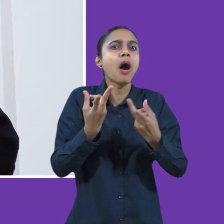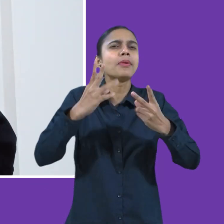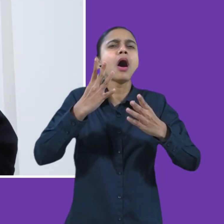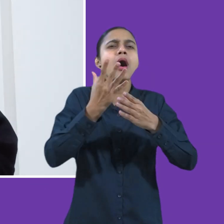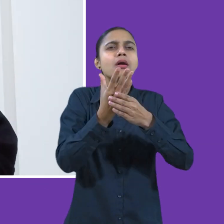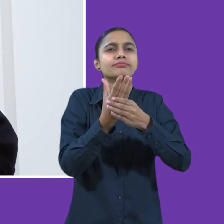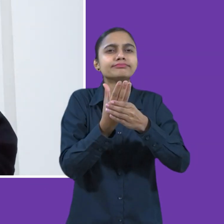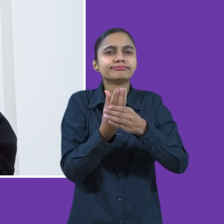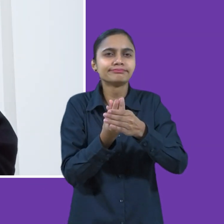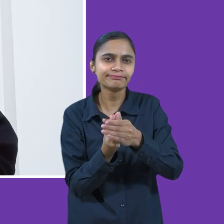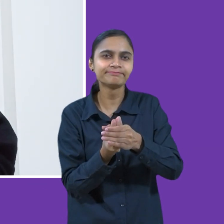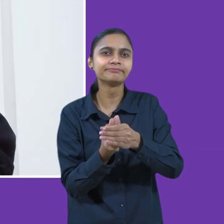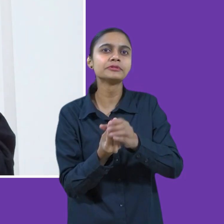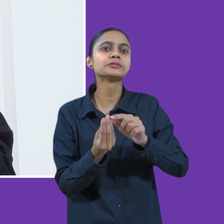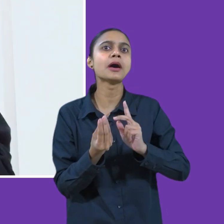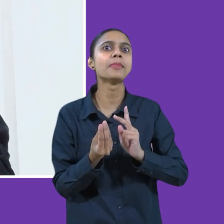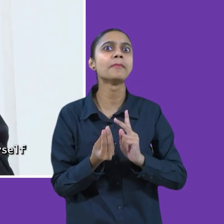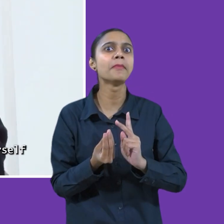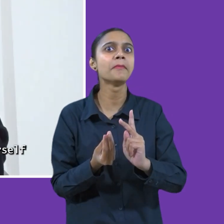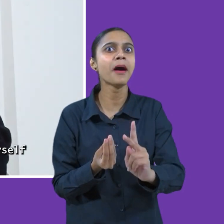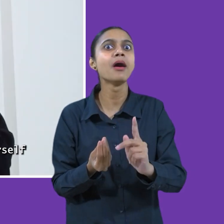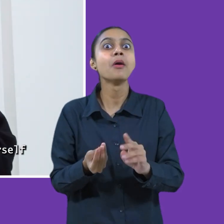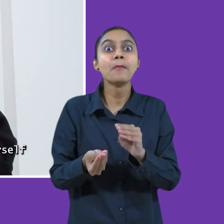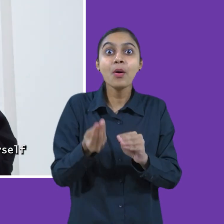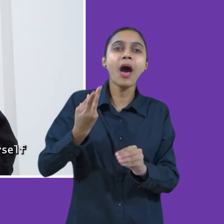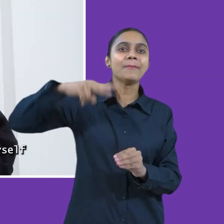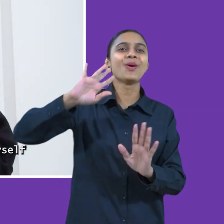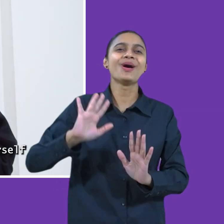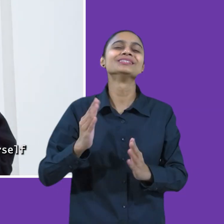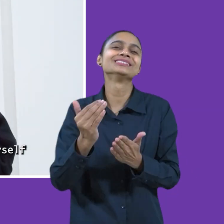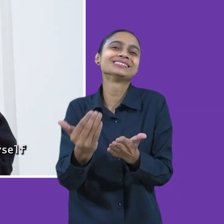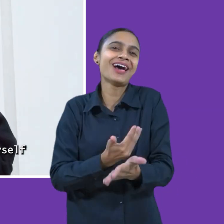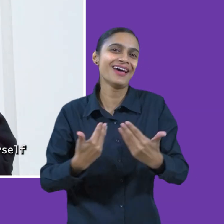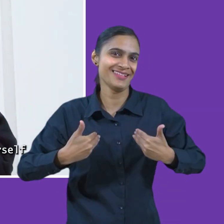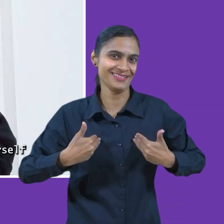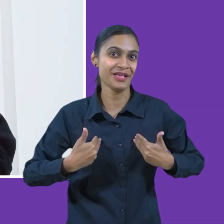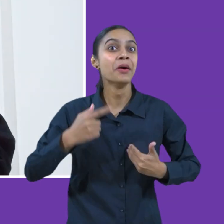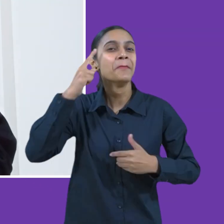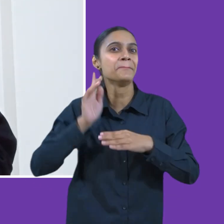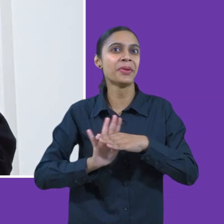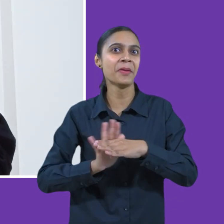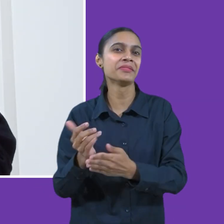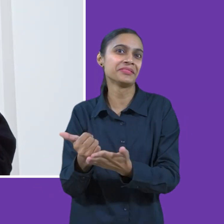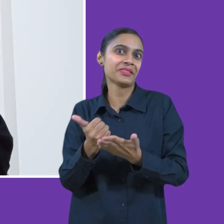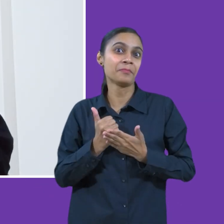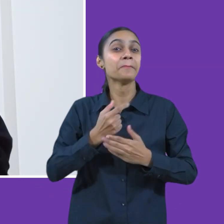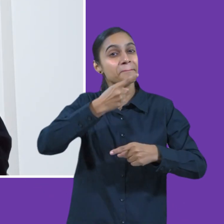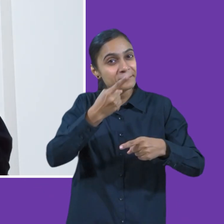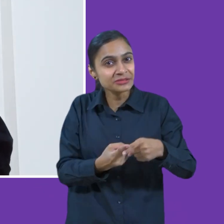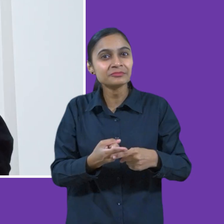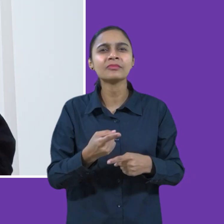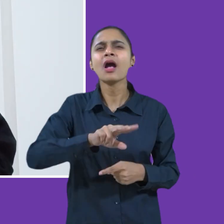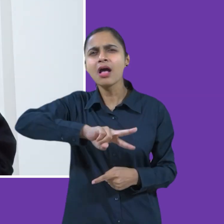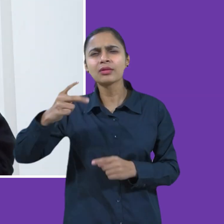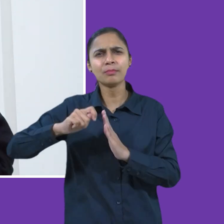to manage it, is what I'm trying to say. So similarly, find the trigger pattern in you and manage it accordingly. Mind diversion